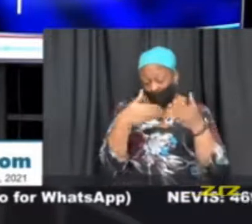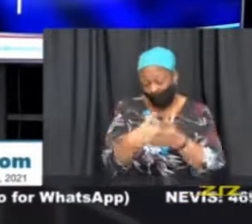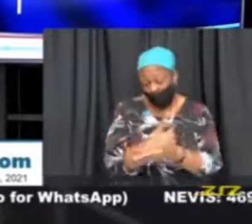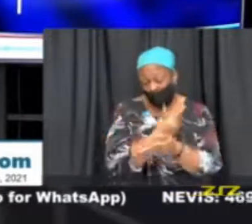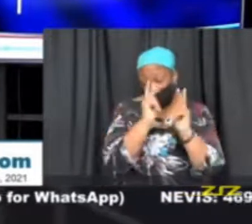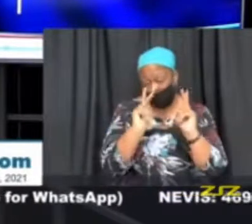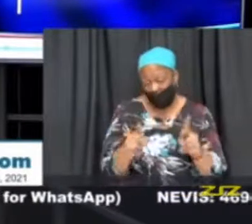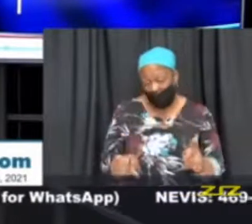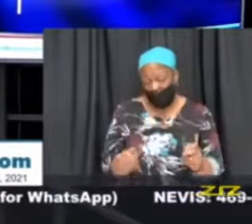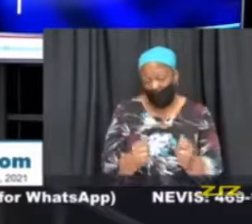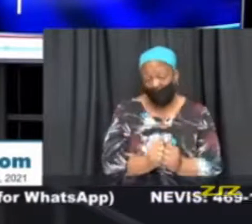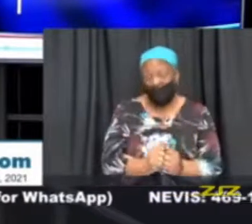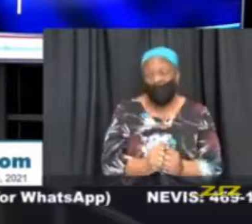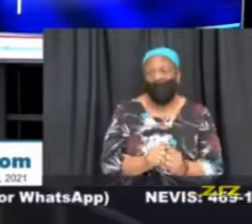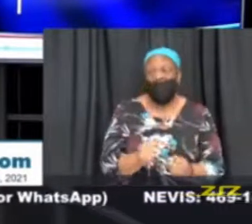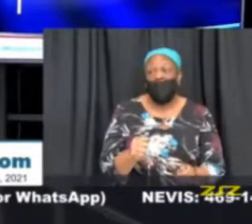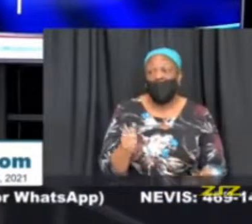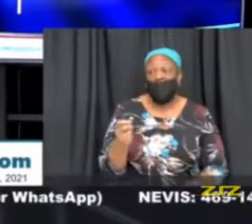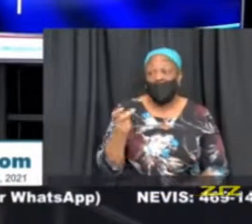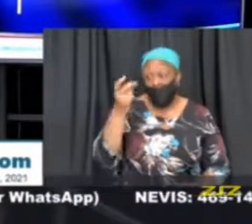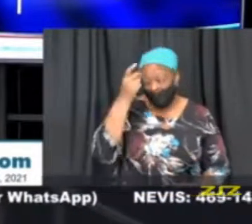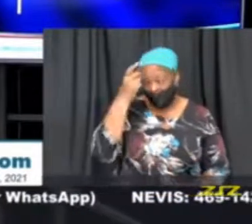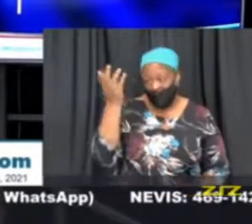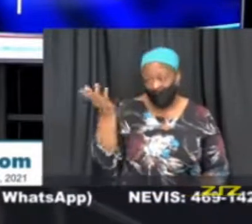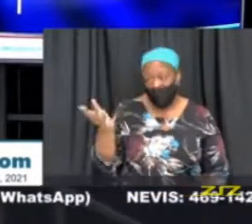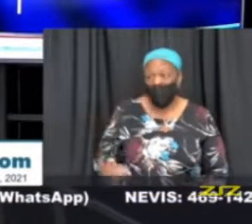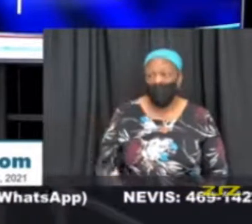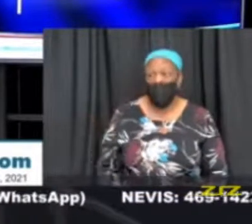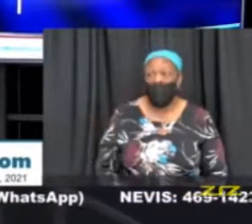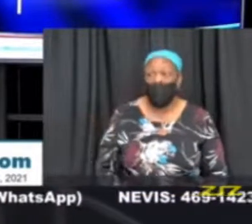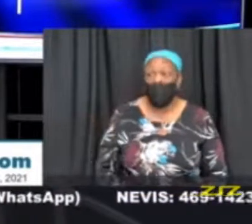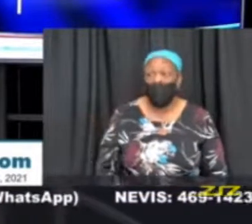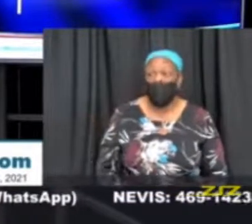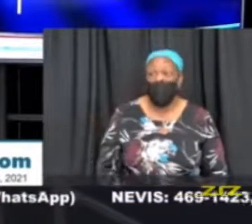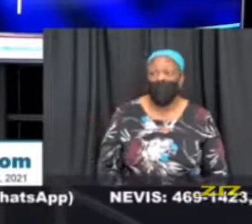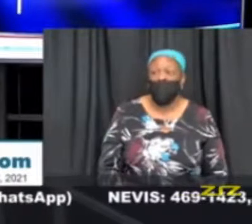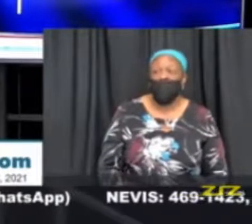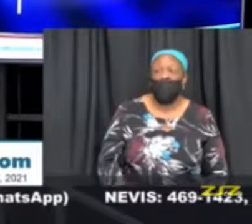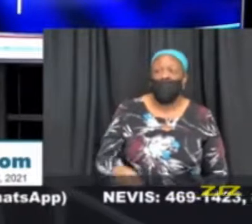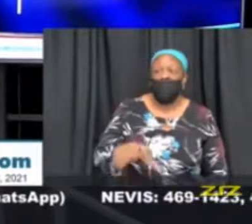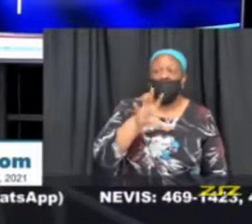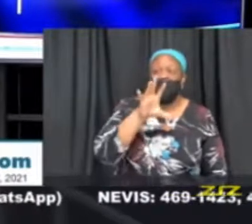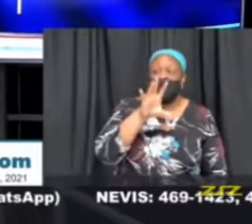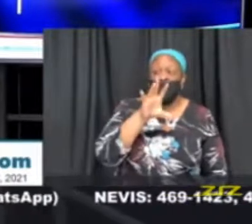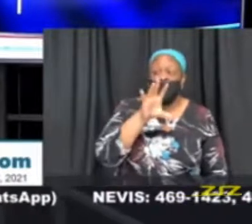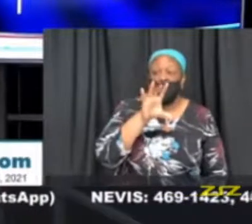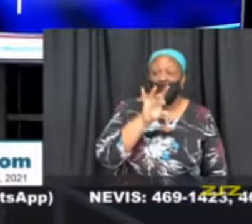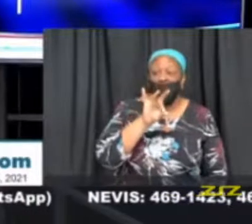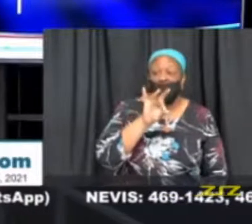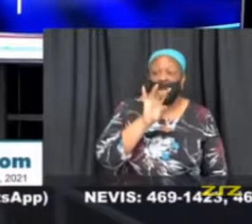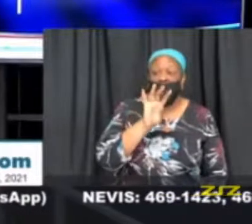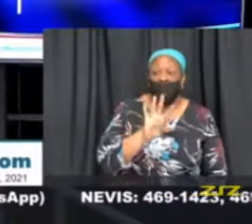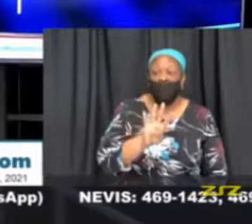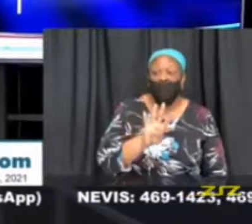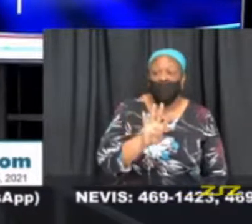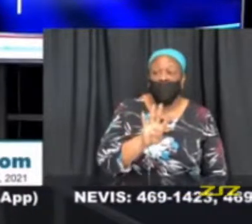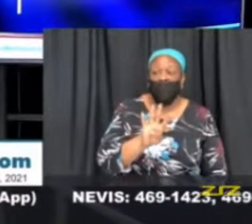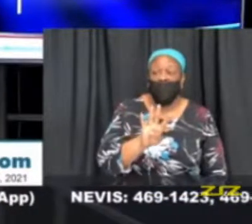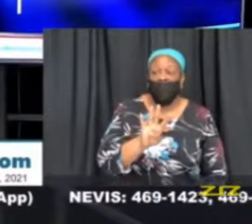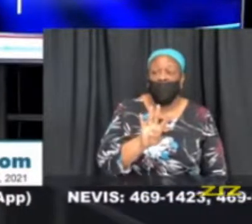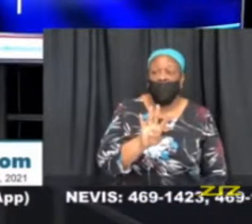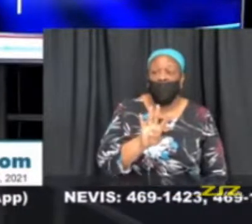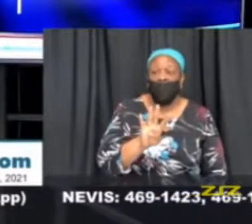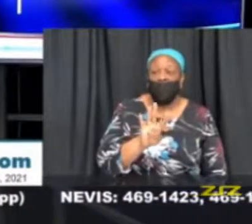the report that came out, it said, number one, about 84% of these persons were locals and 16% were